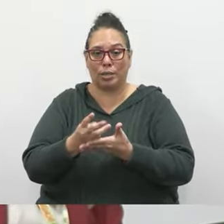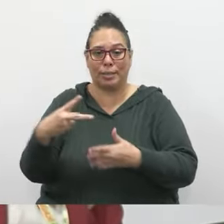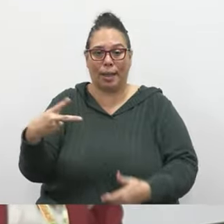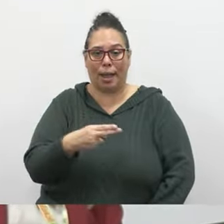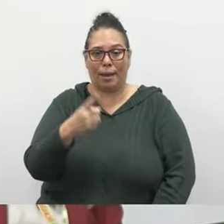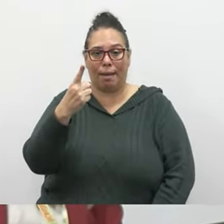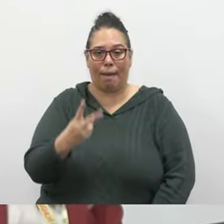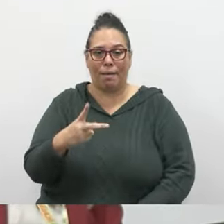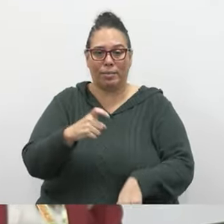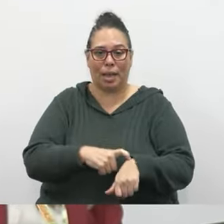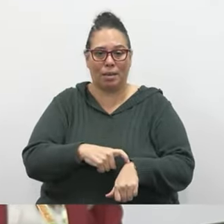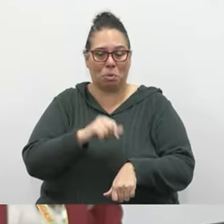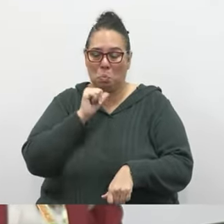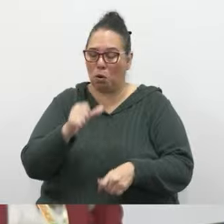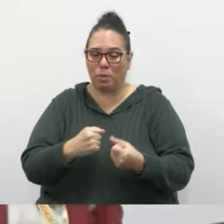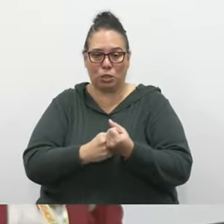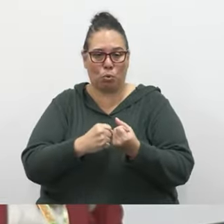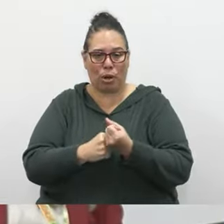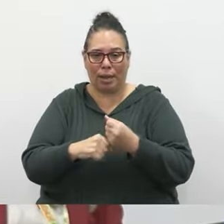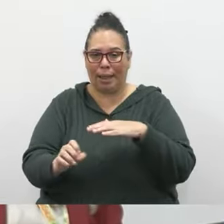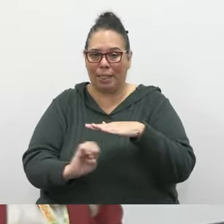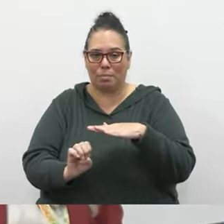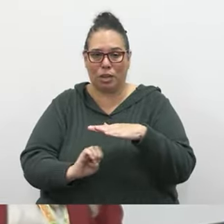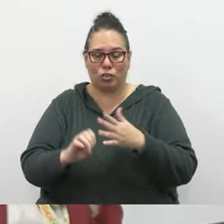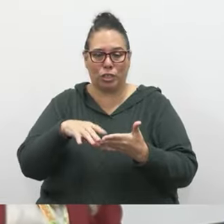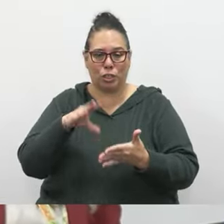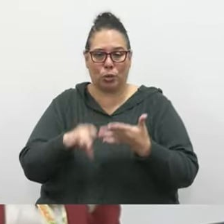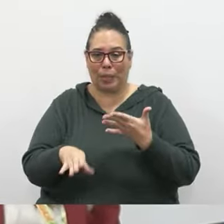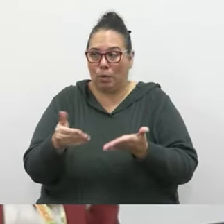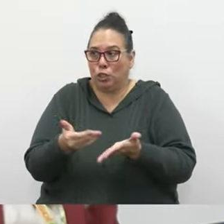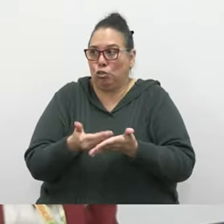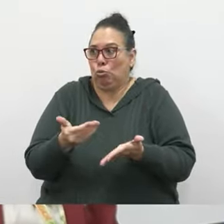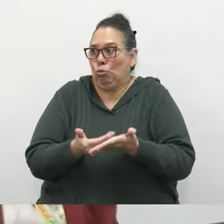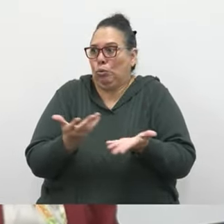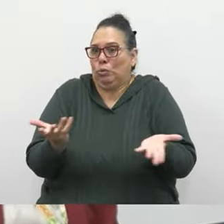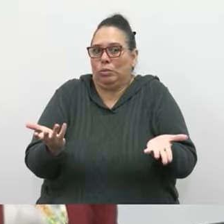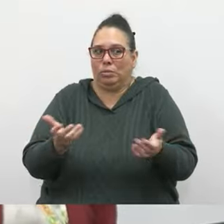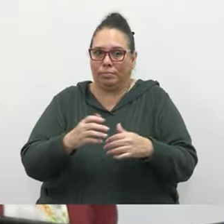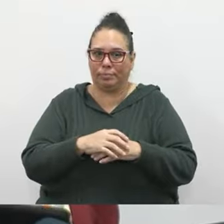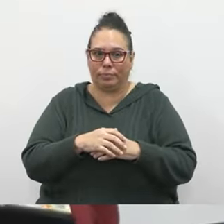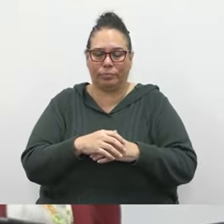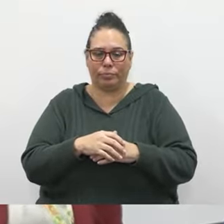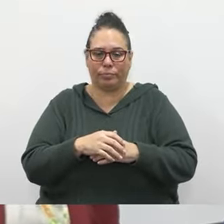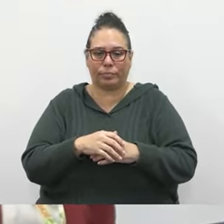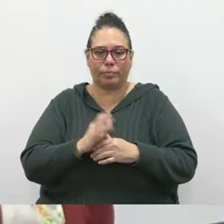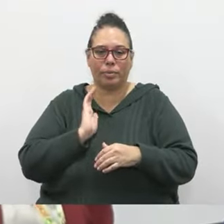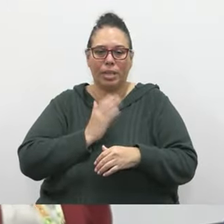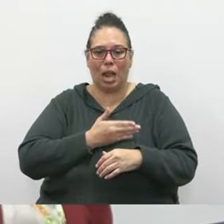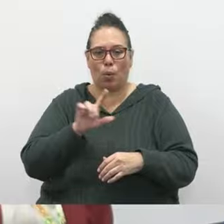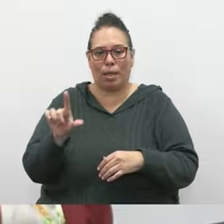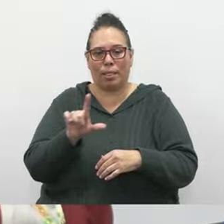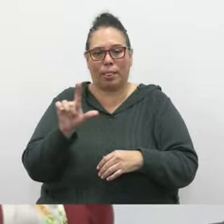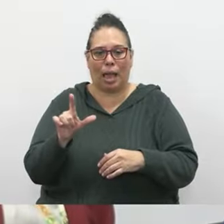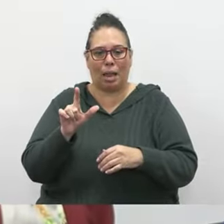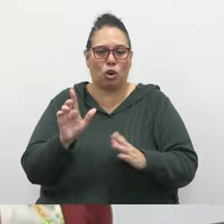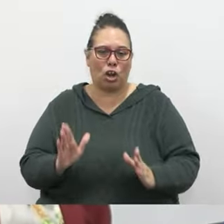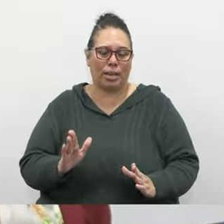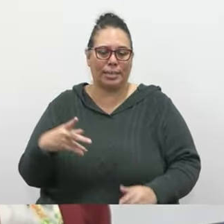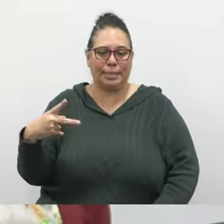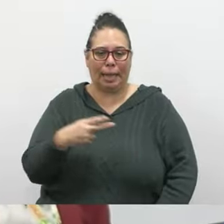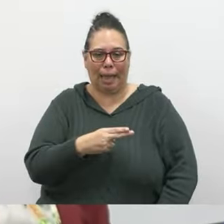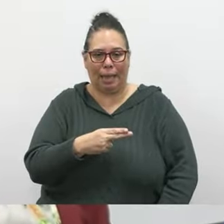will no longer be supporting elementary students, which was a new thing that we just got. Our librarian is getting cut so that